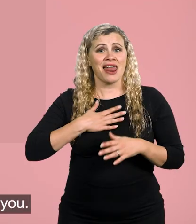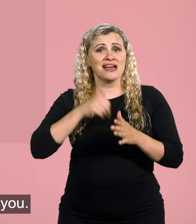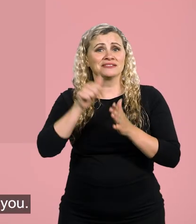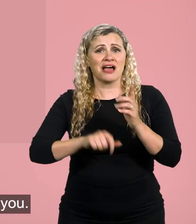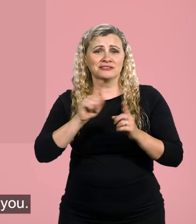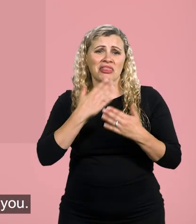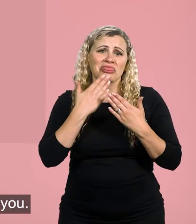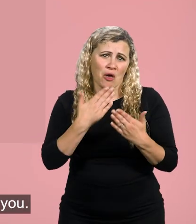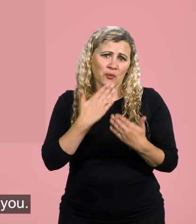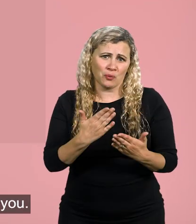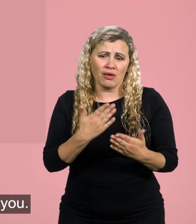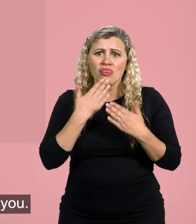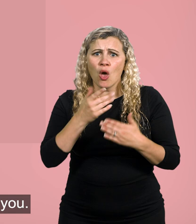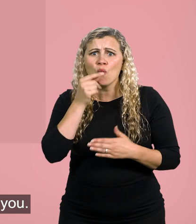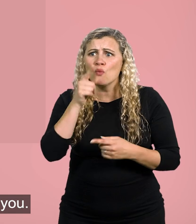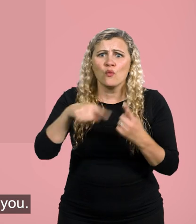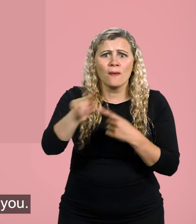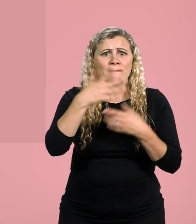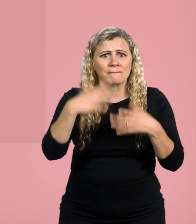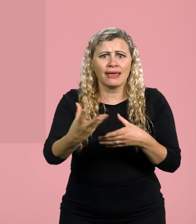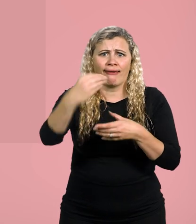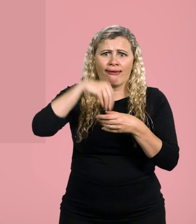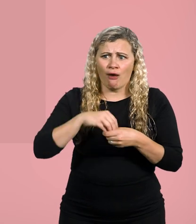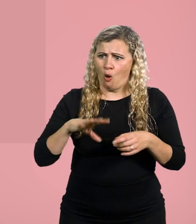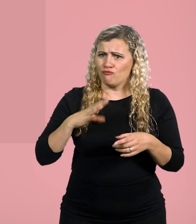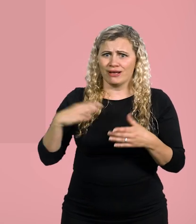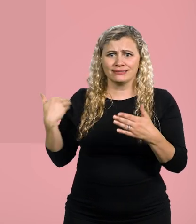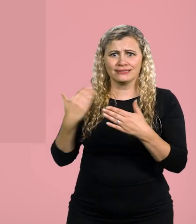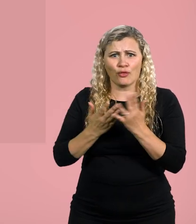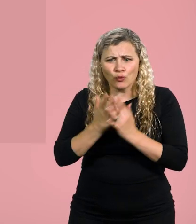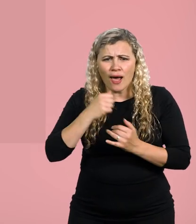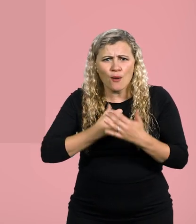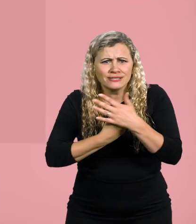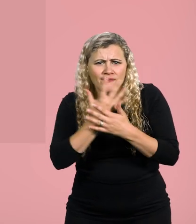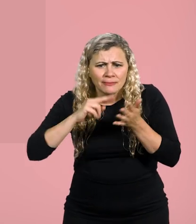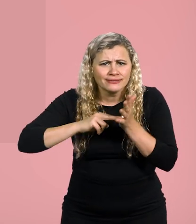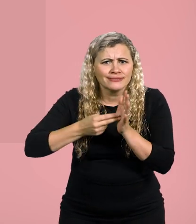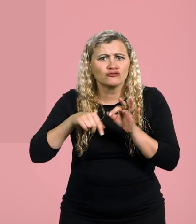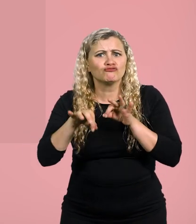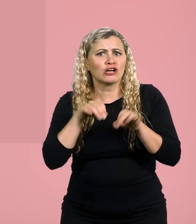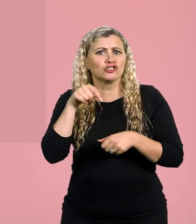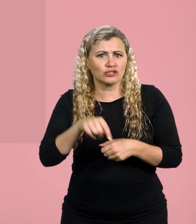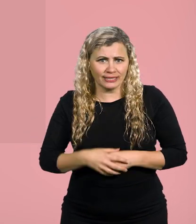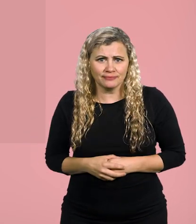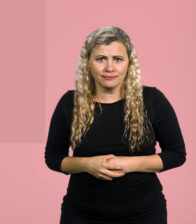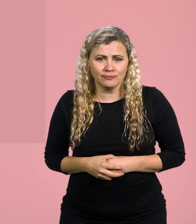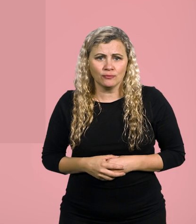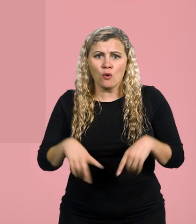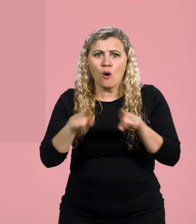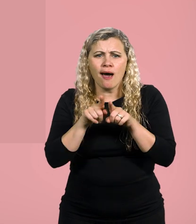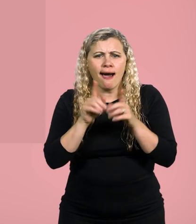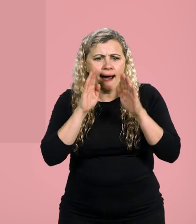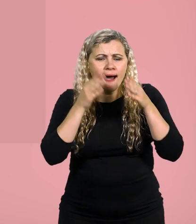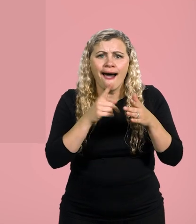we would like to begin with a thank you thank you to everyone who has contributed already to our